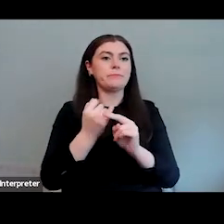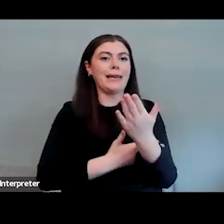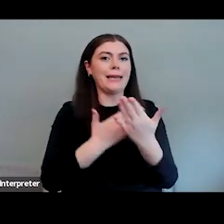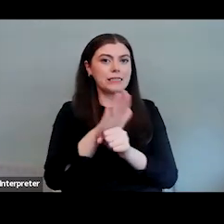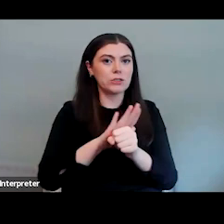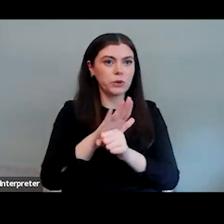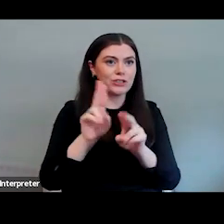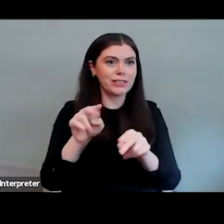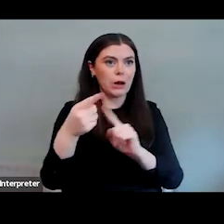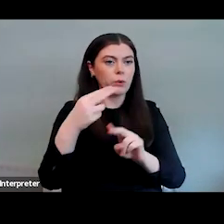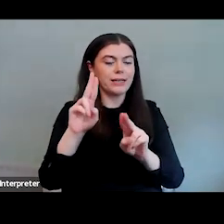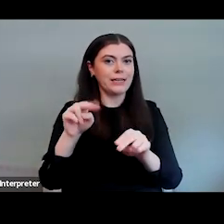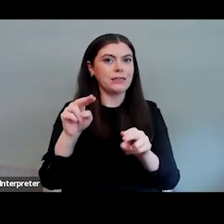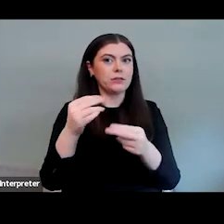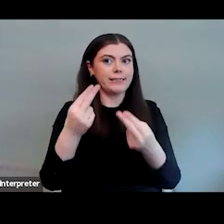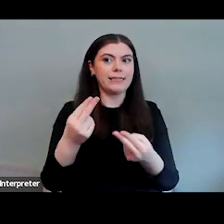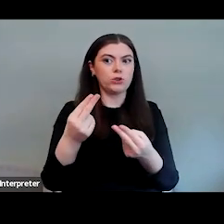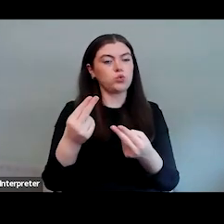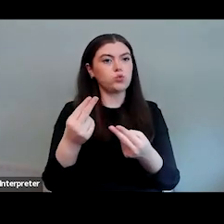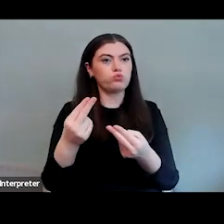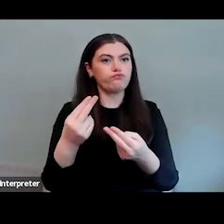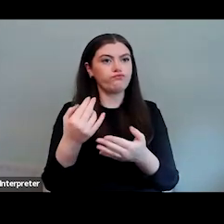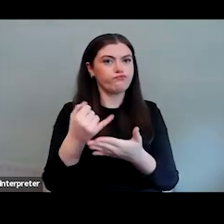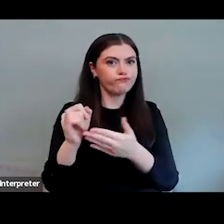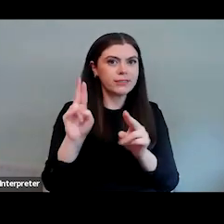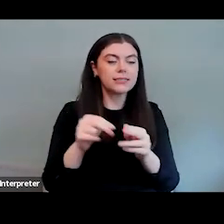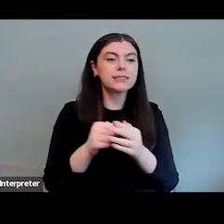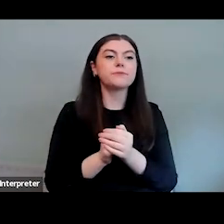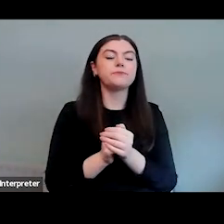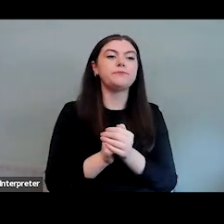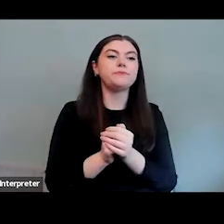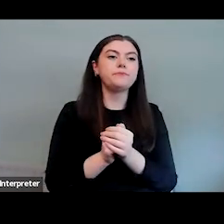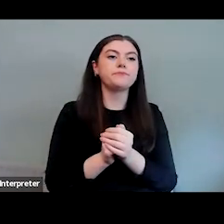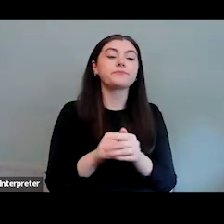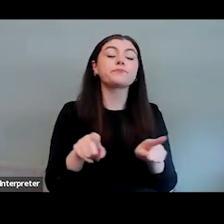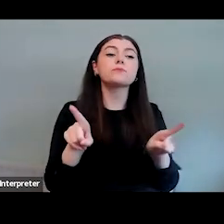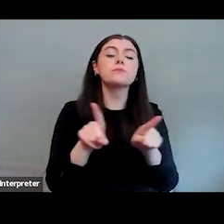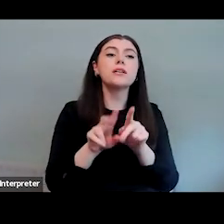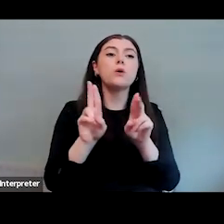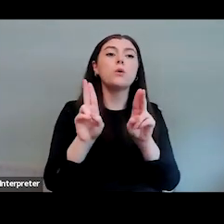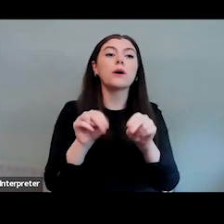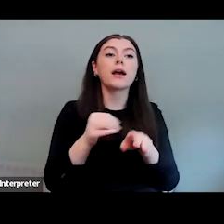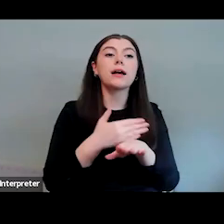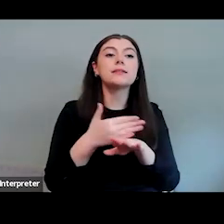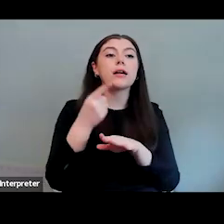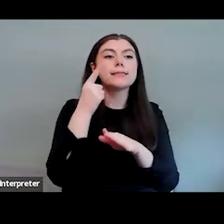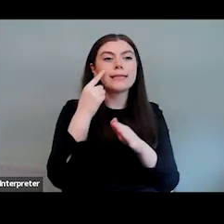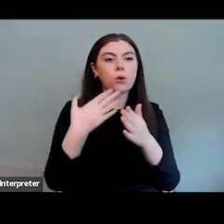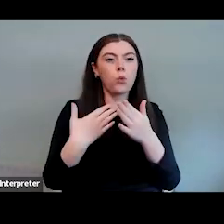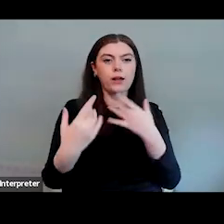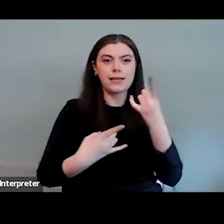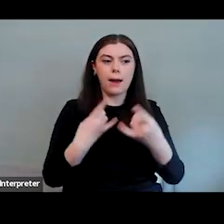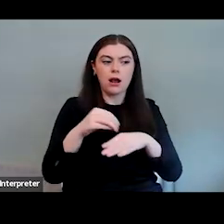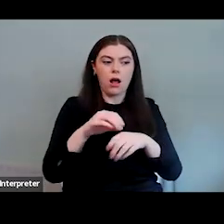situations. But it also means that we can trigger like work done at the local level,